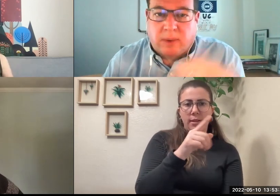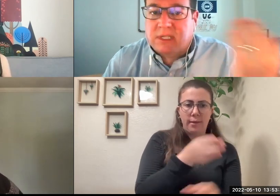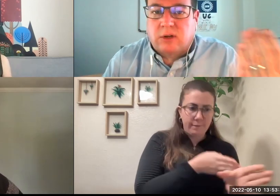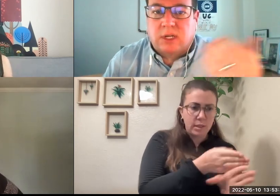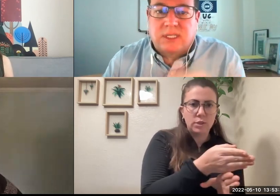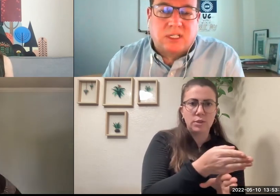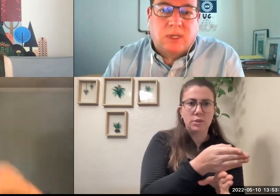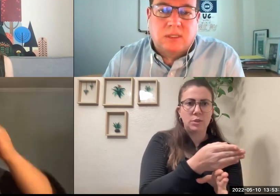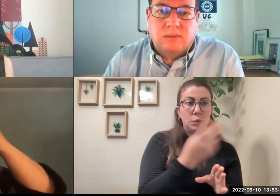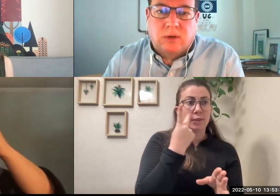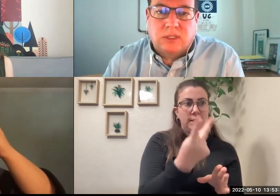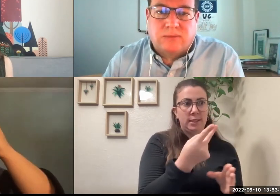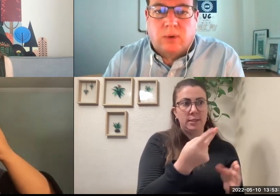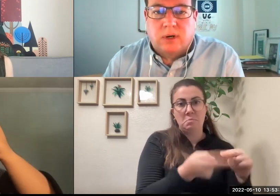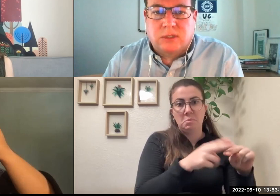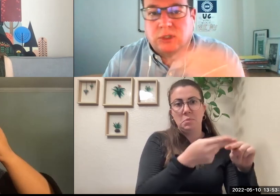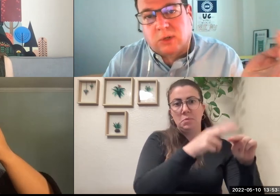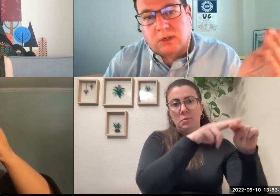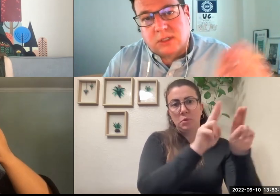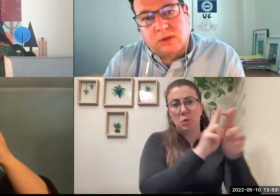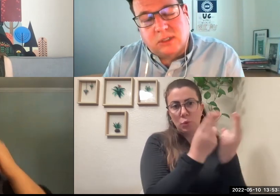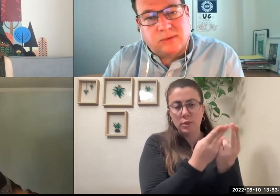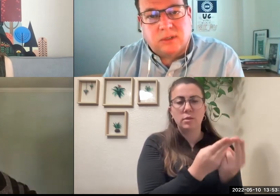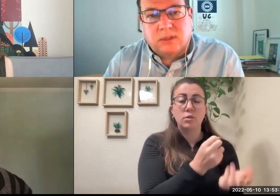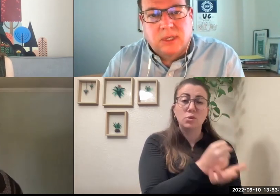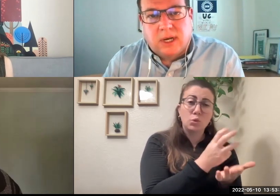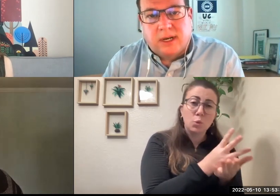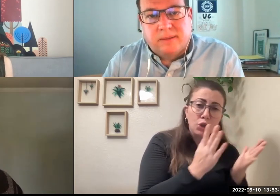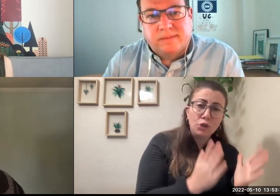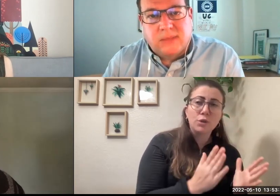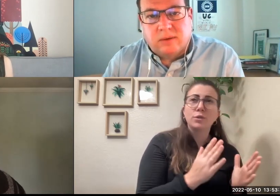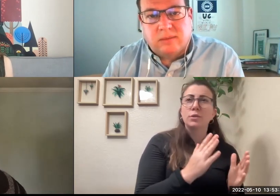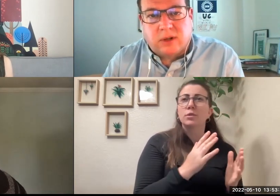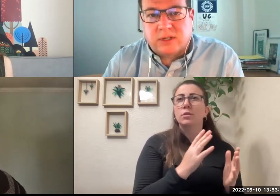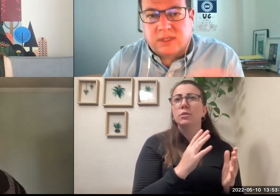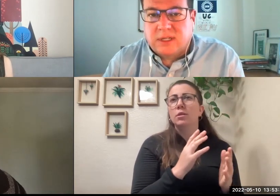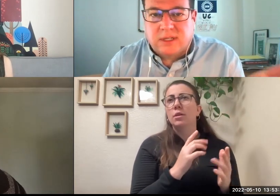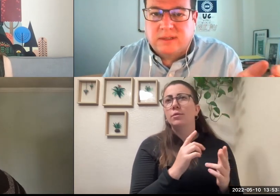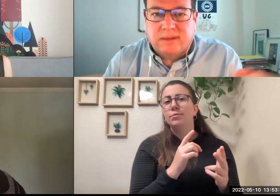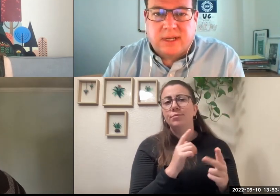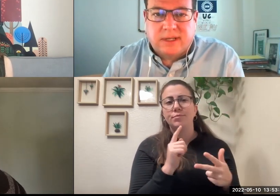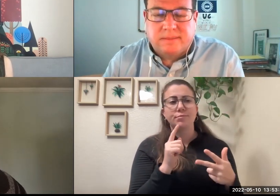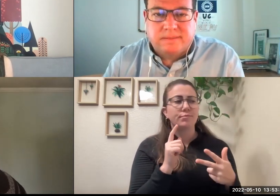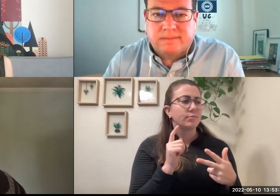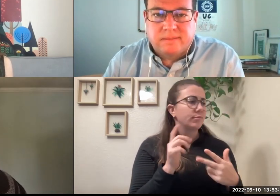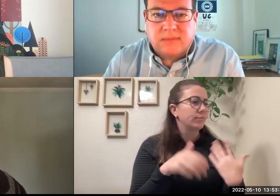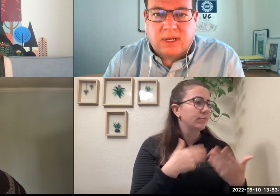all those public sector unions, that also means unions for social workers and unions for, clerks